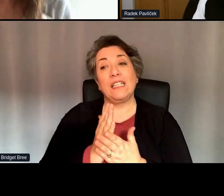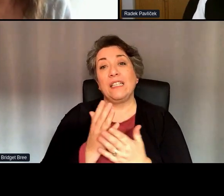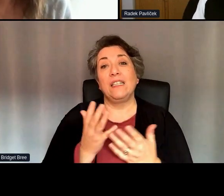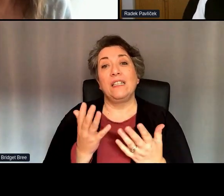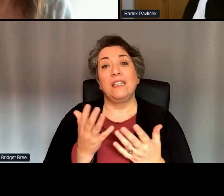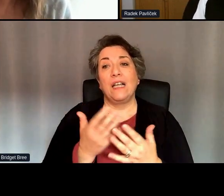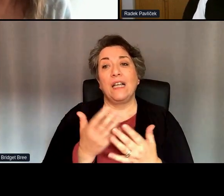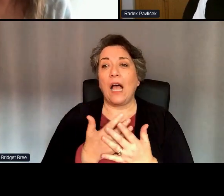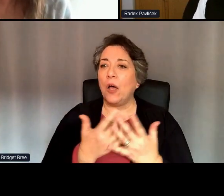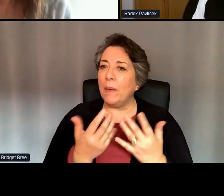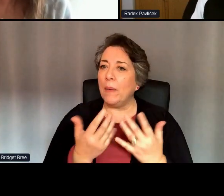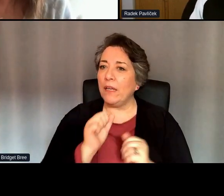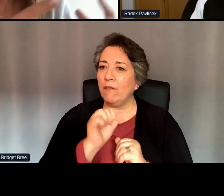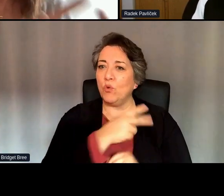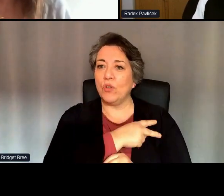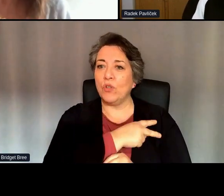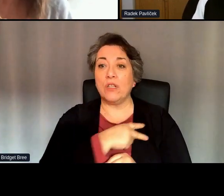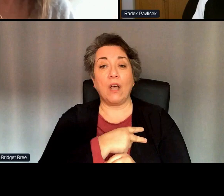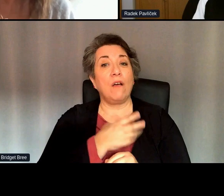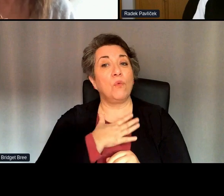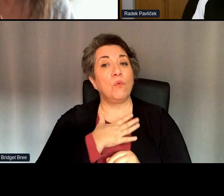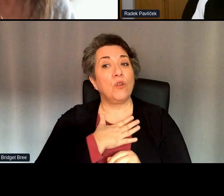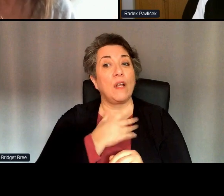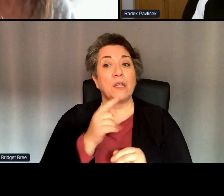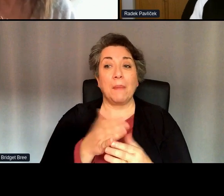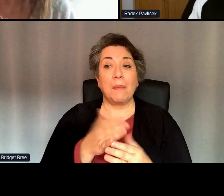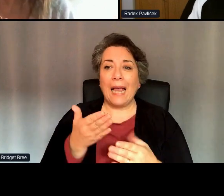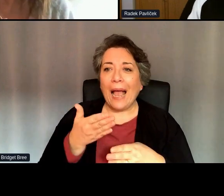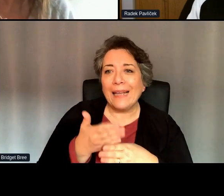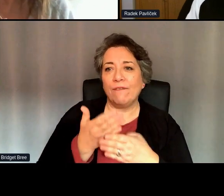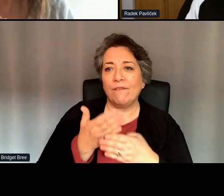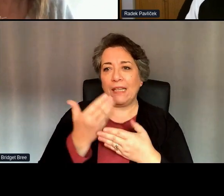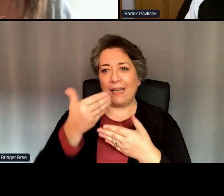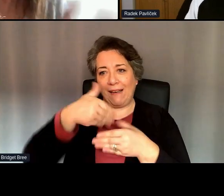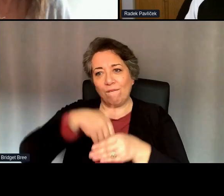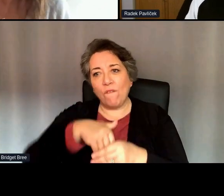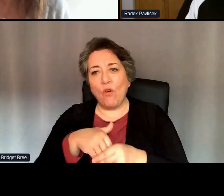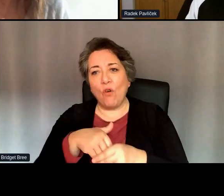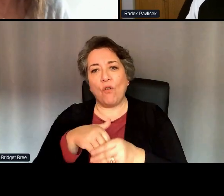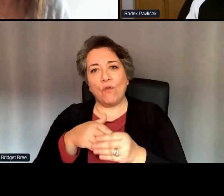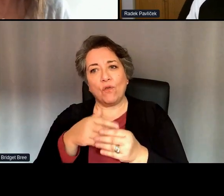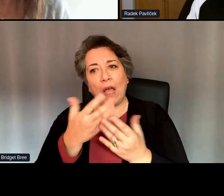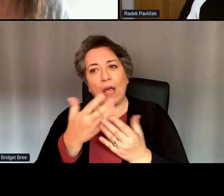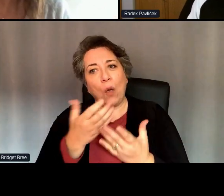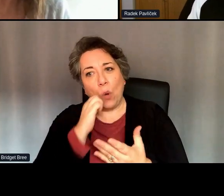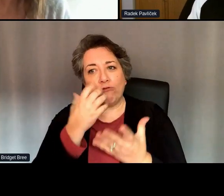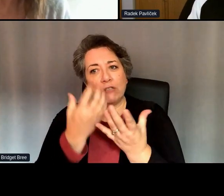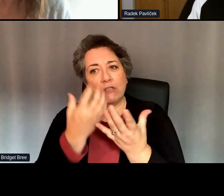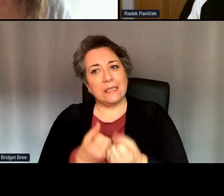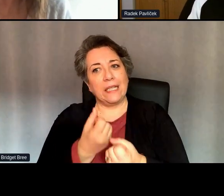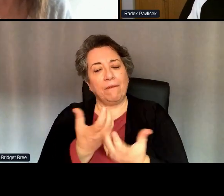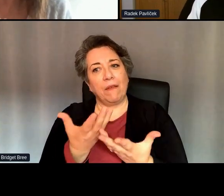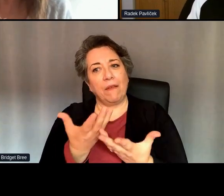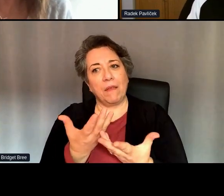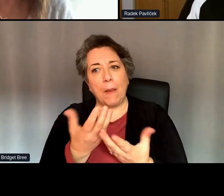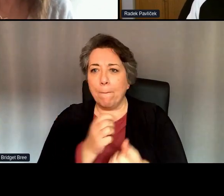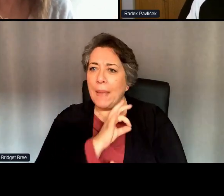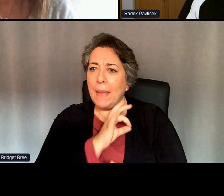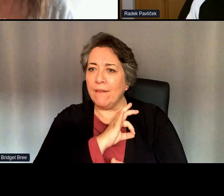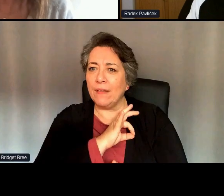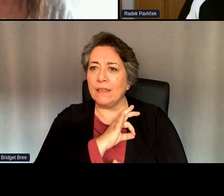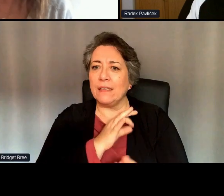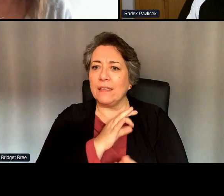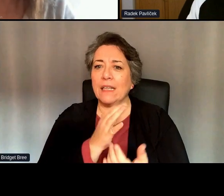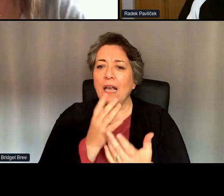your staff would you like to be actively involved in and get the benefits? That is really the question. And only when